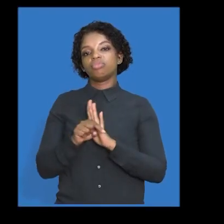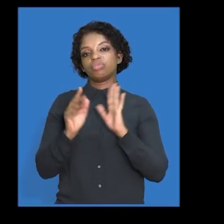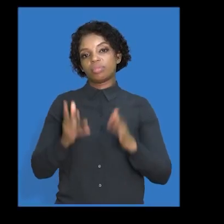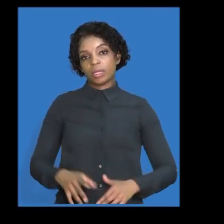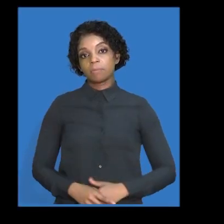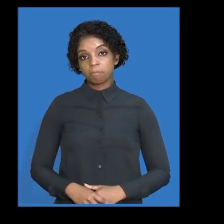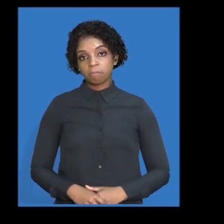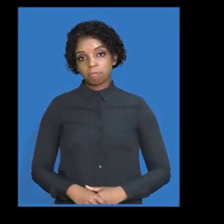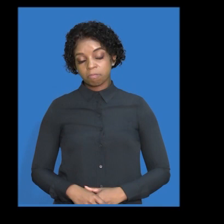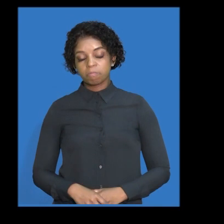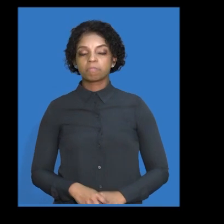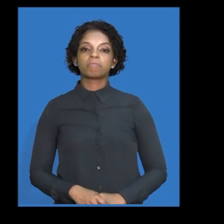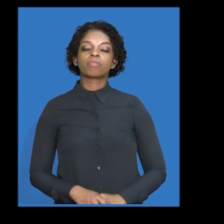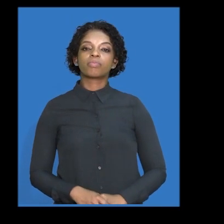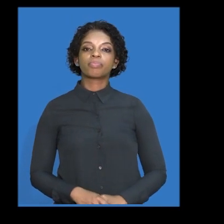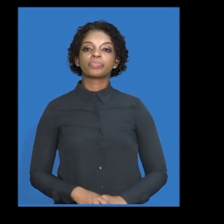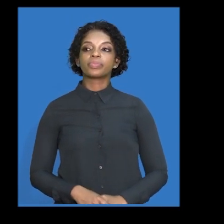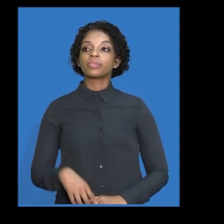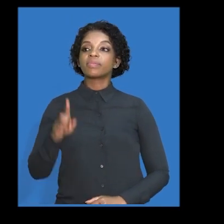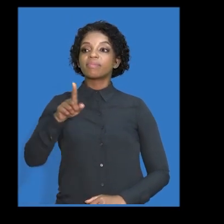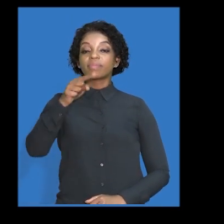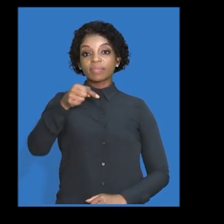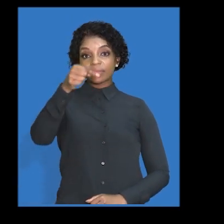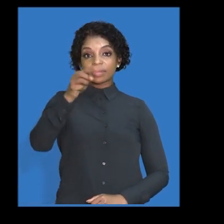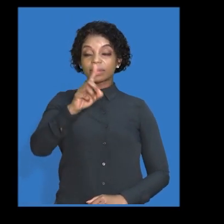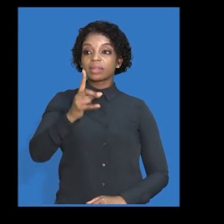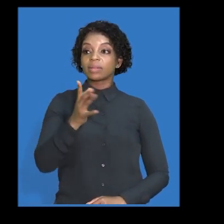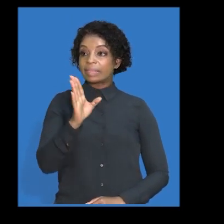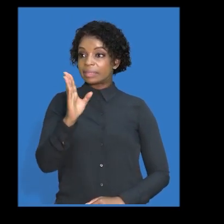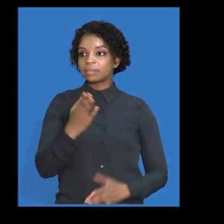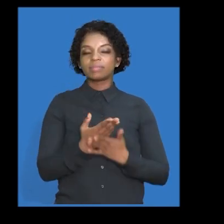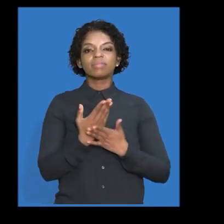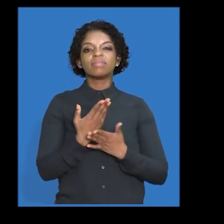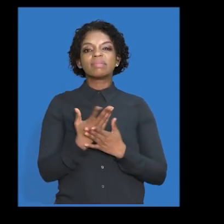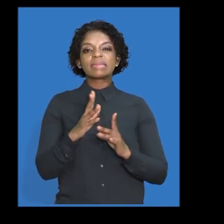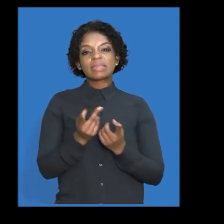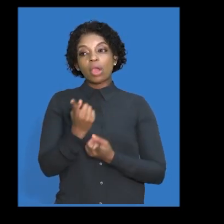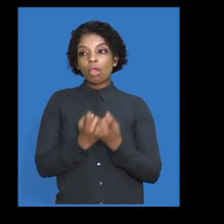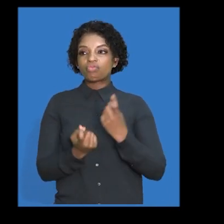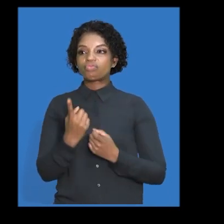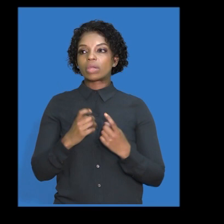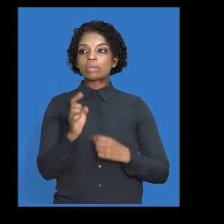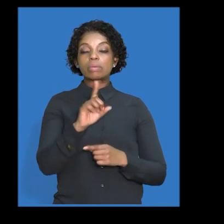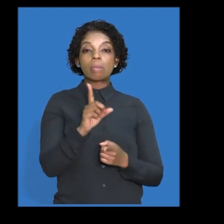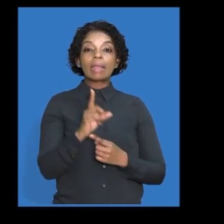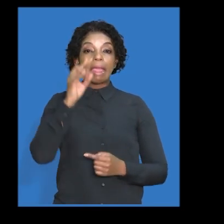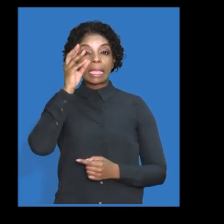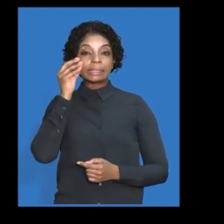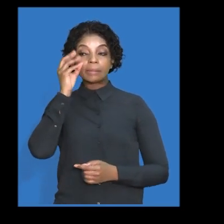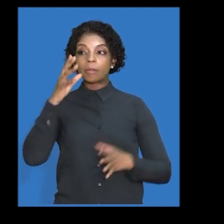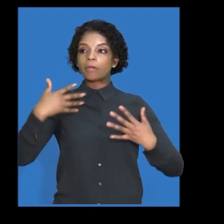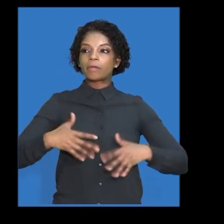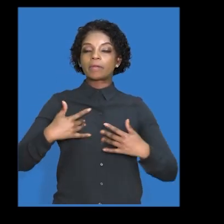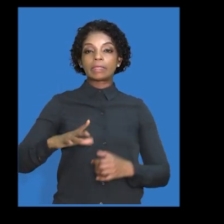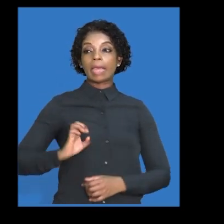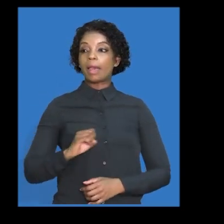disadvantages. So the first one is, JT may attract experienced employees or increase the pool of skilled labor,